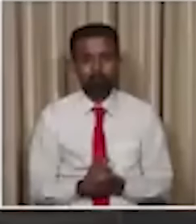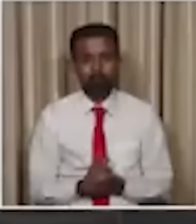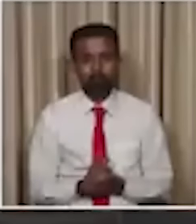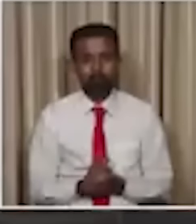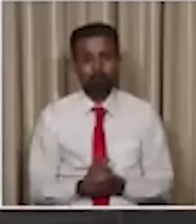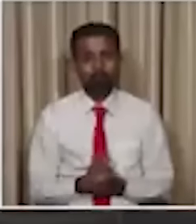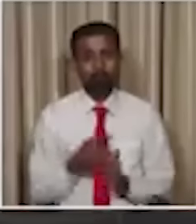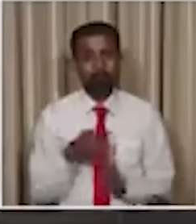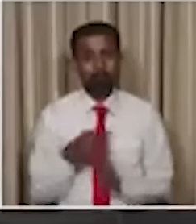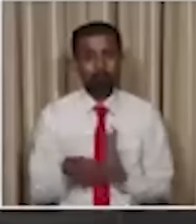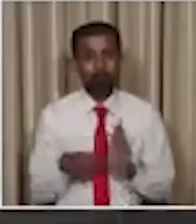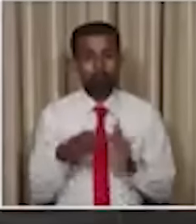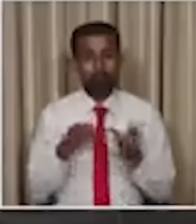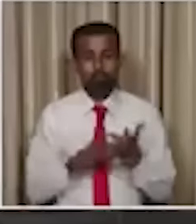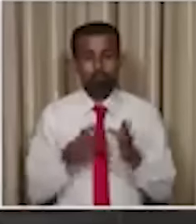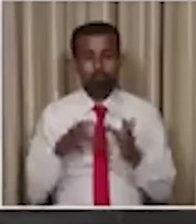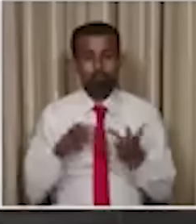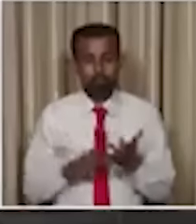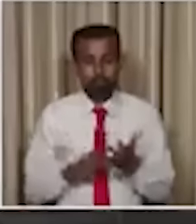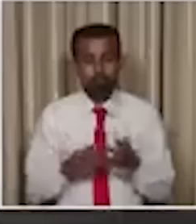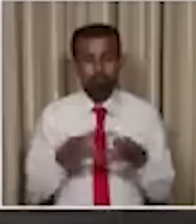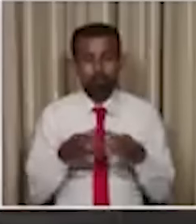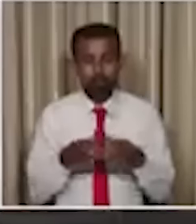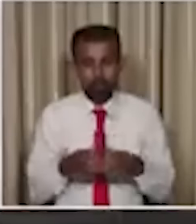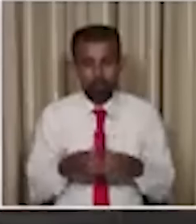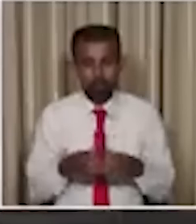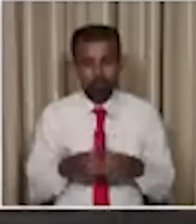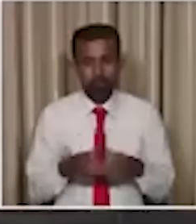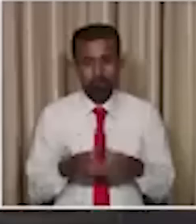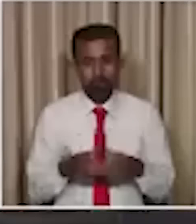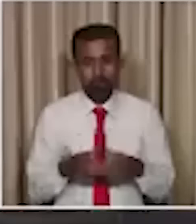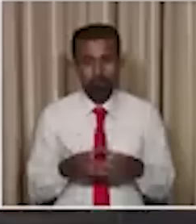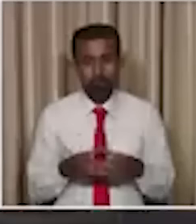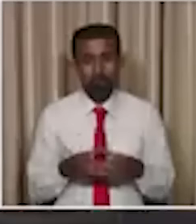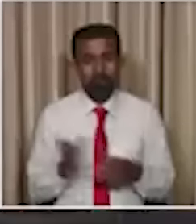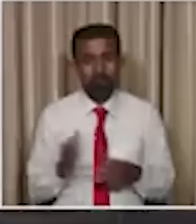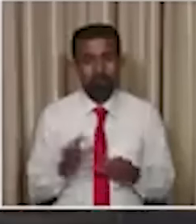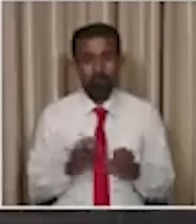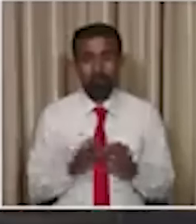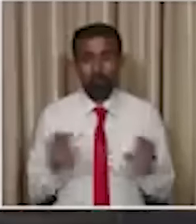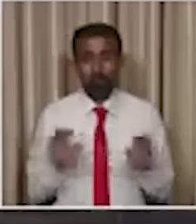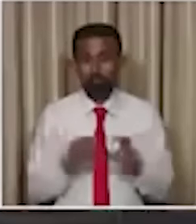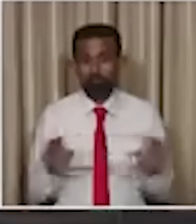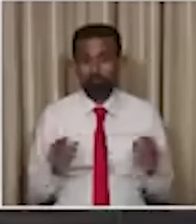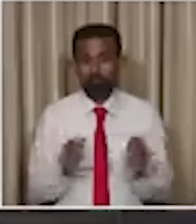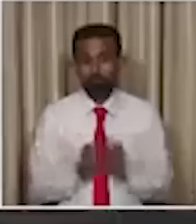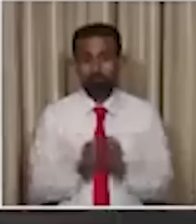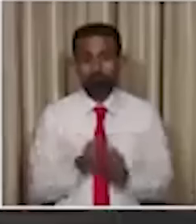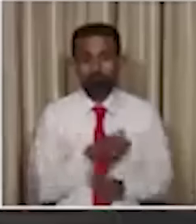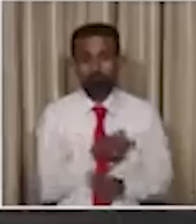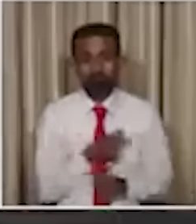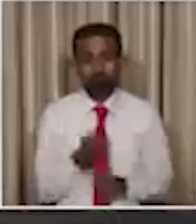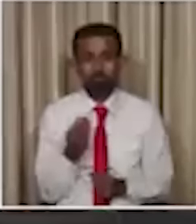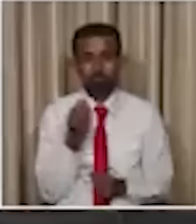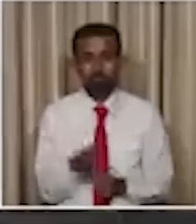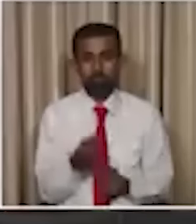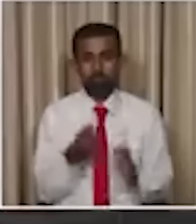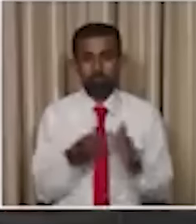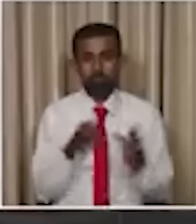Lanka, who allegedly led the group's propaganda efforts, recruited others to join ISIS,